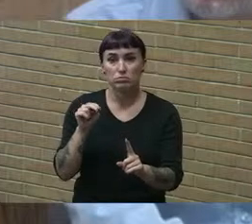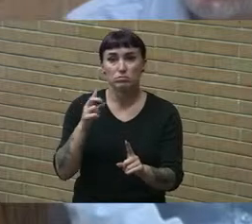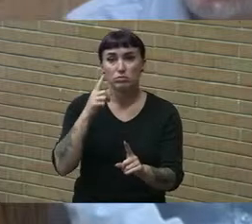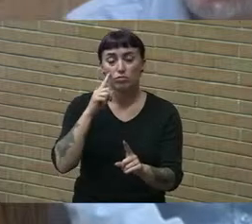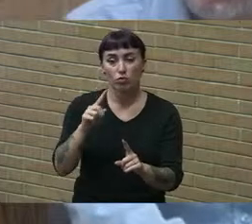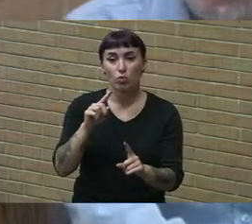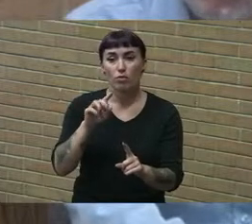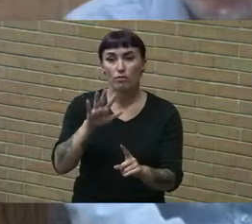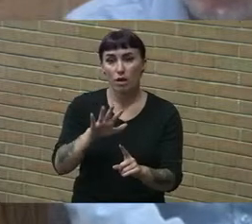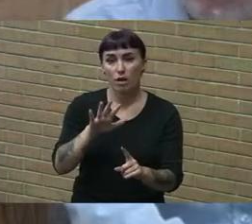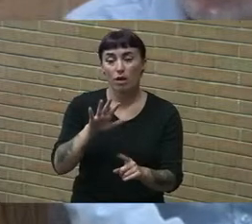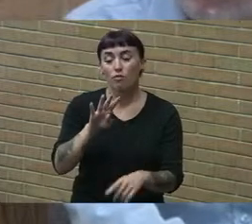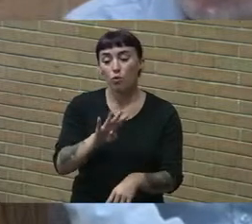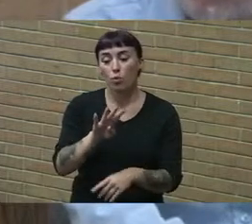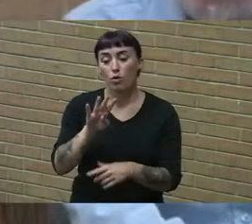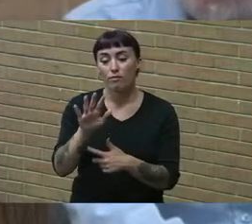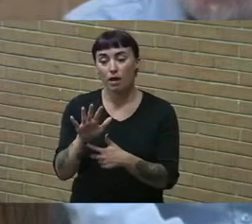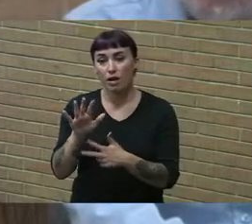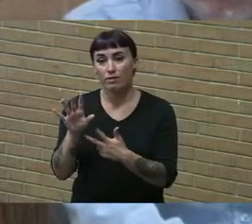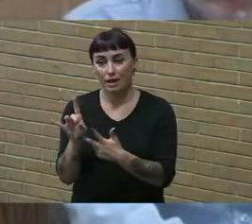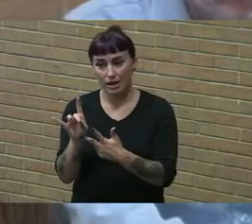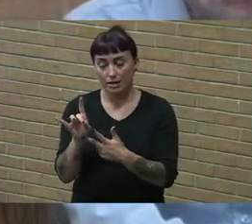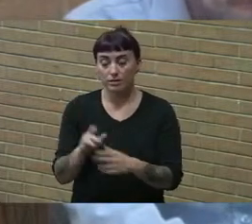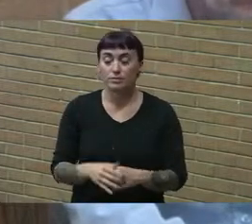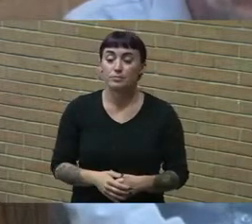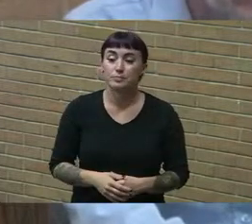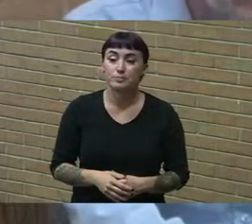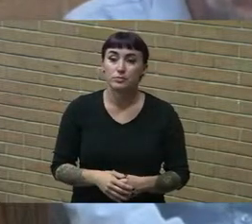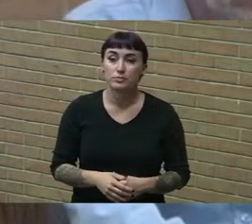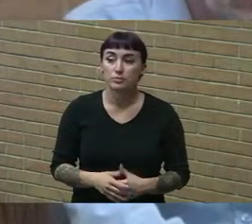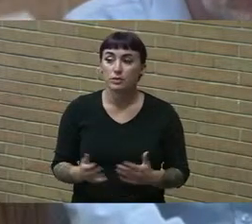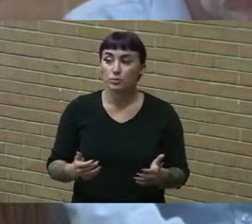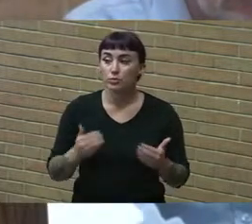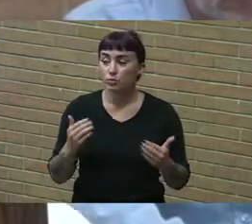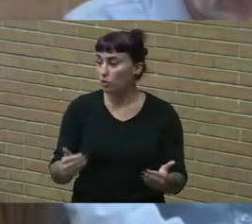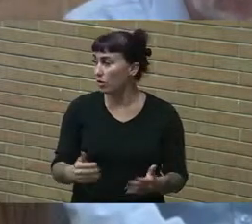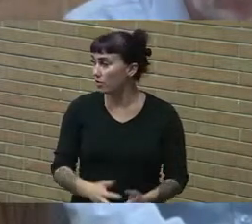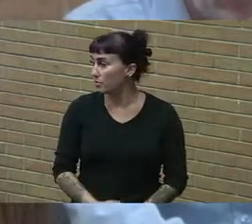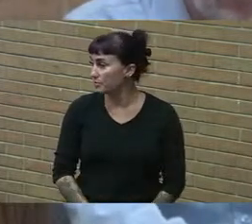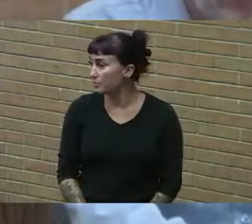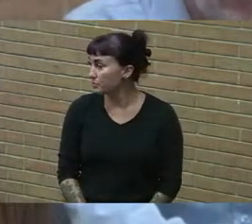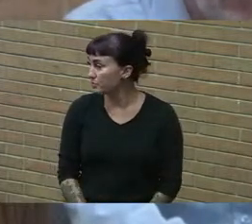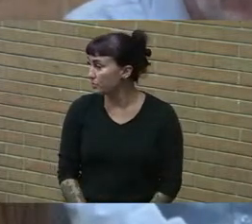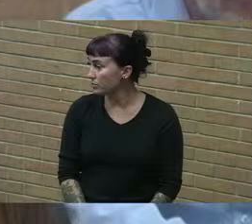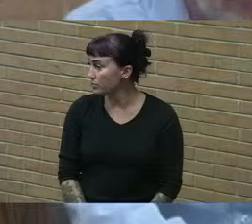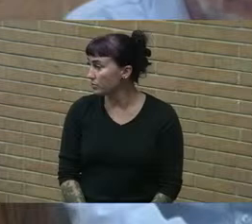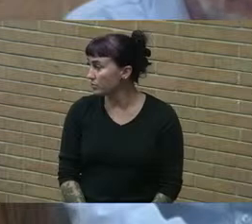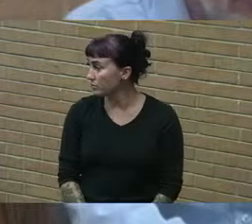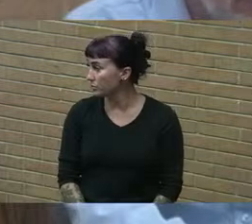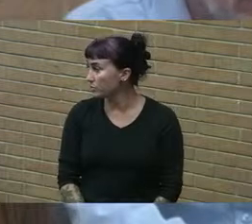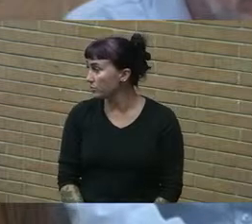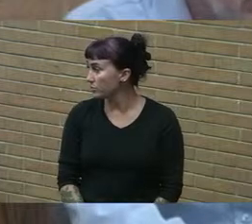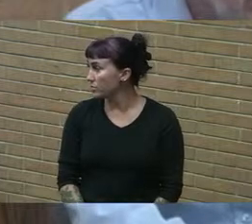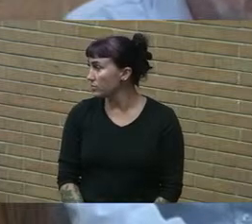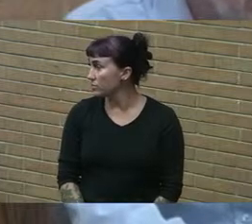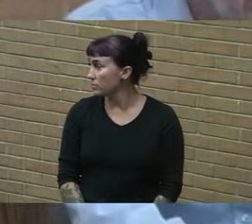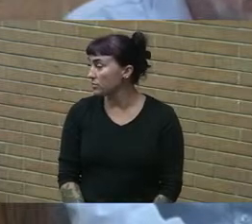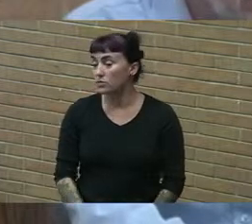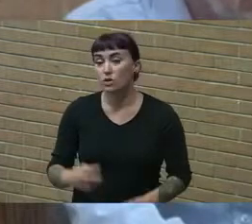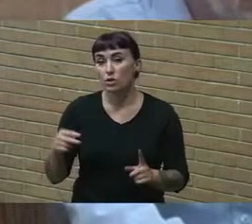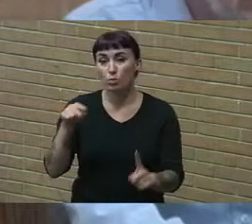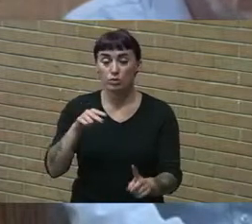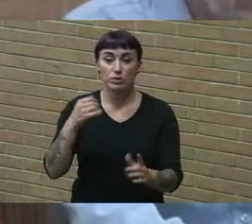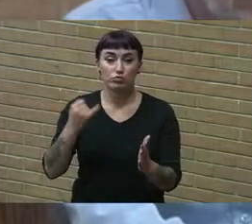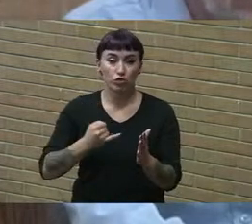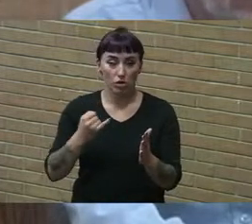4, 5, and 8. As we move on in our stack, the perspective drawings are